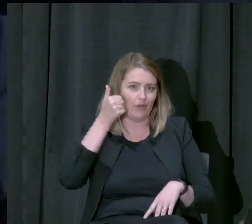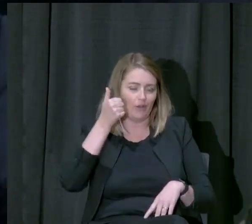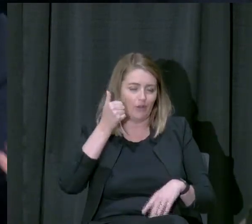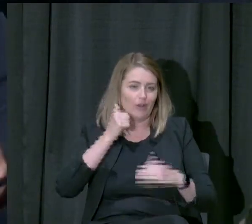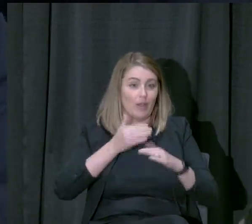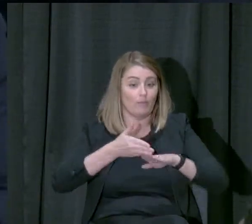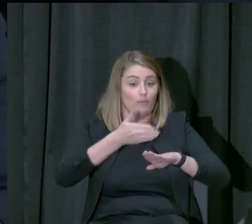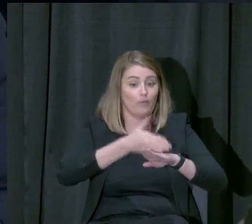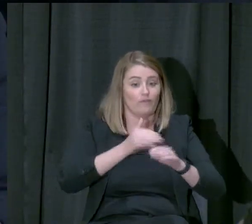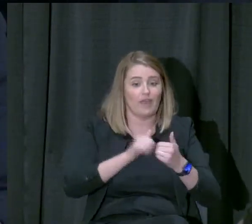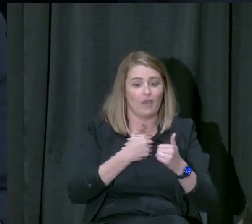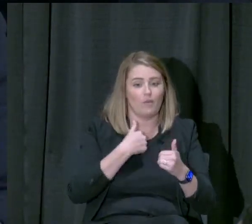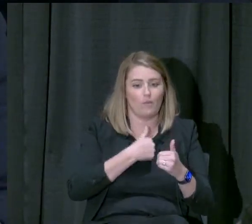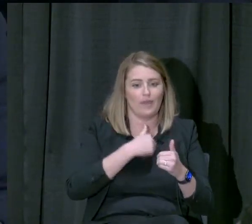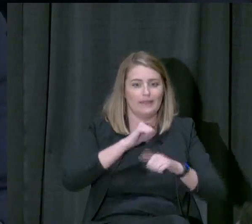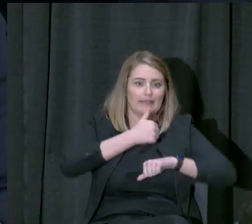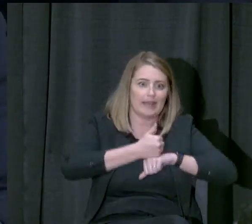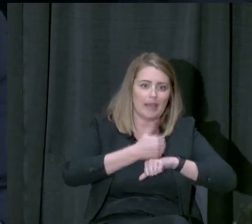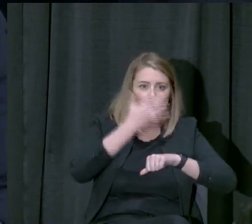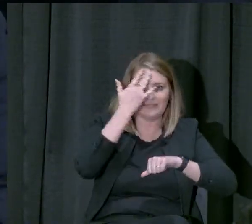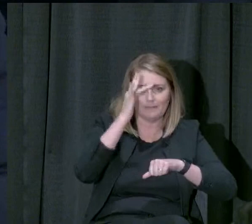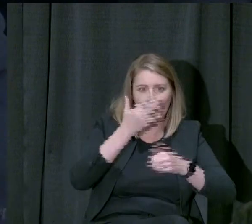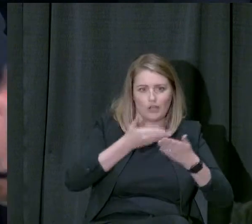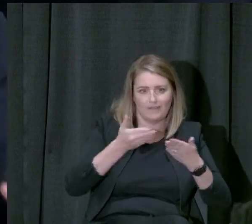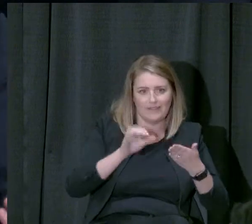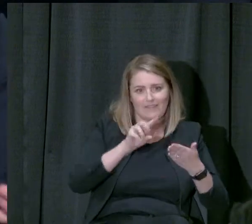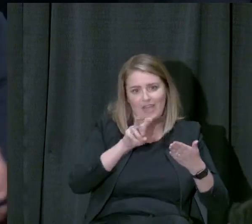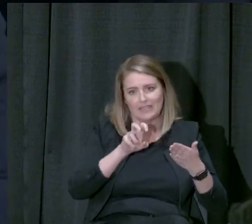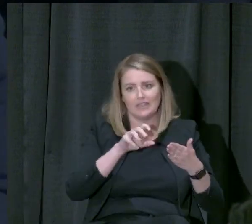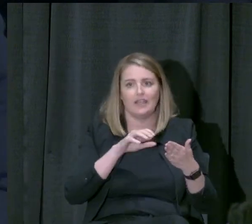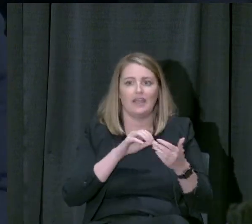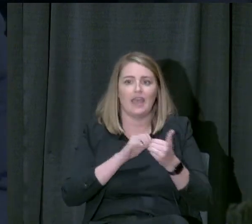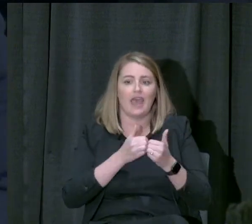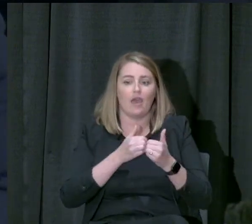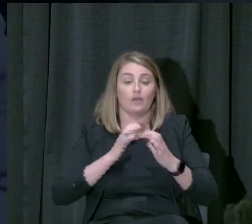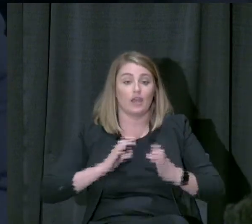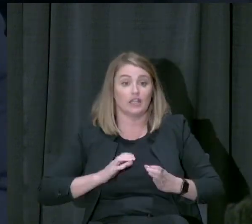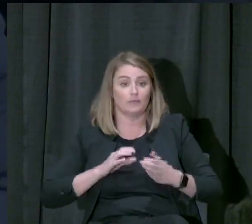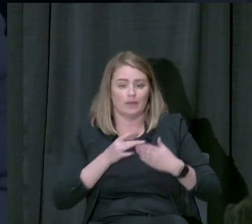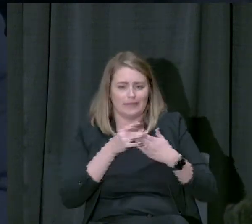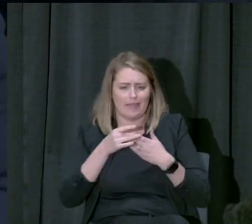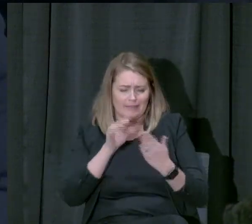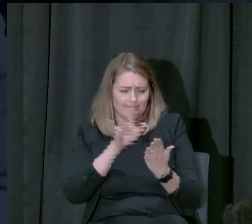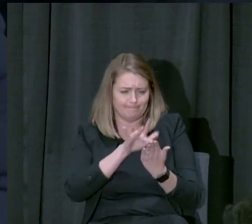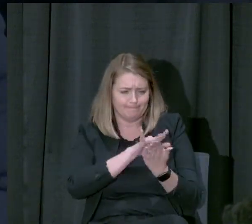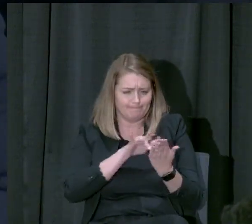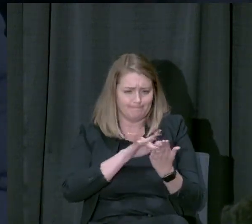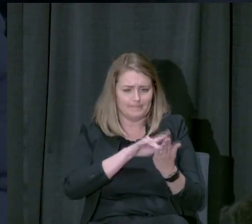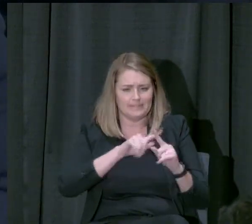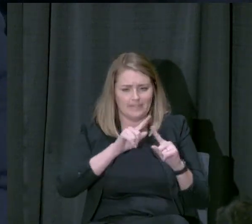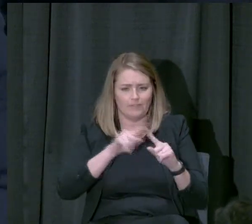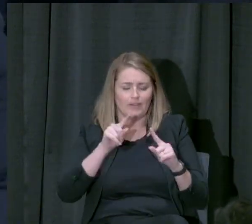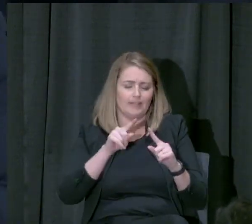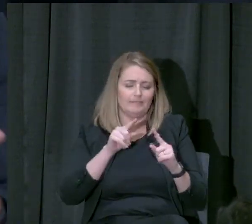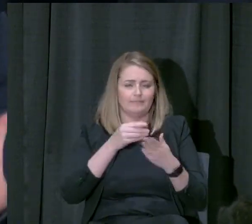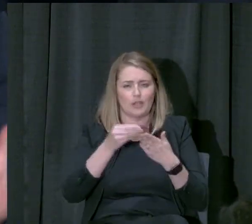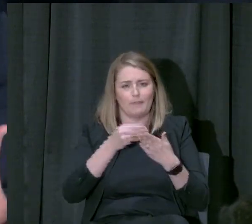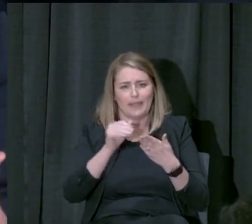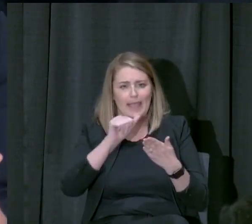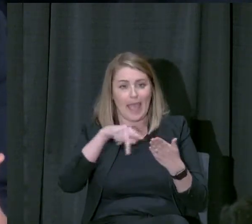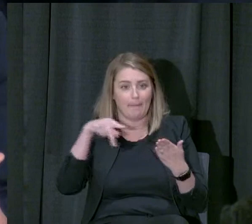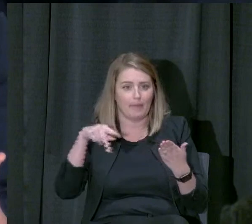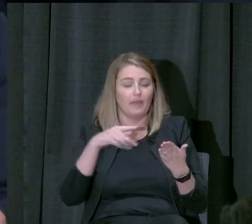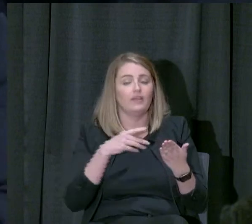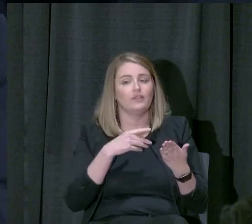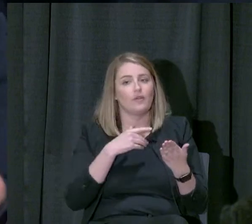up smart home devices, the way customers navigate on the Amazon shopping app. So I find